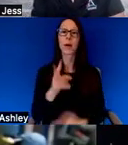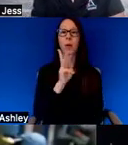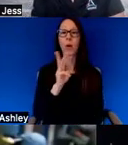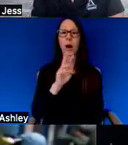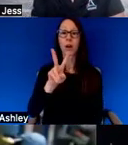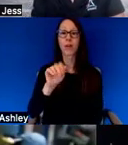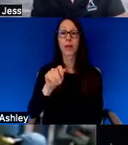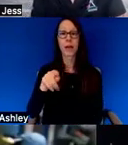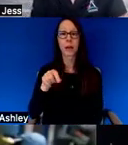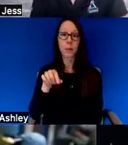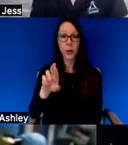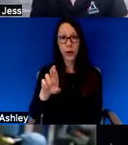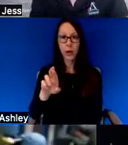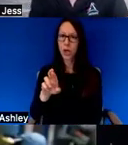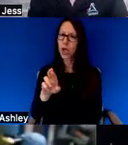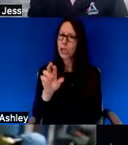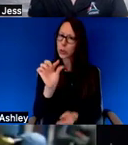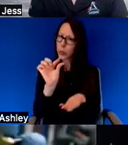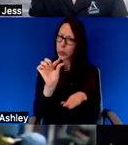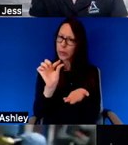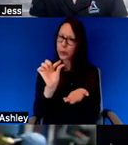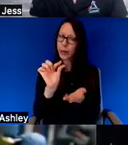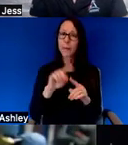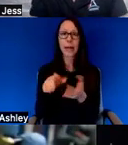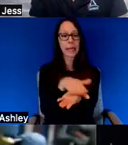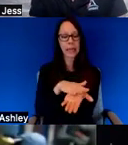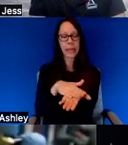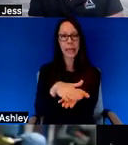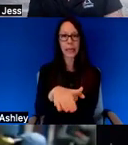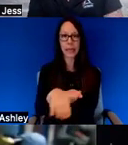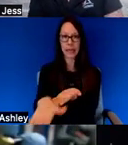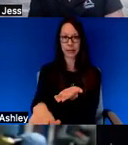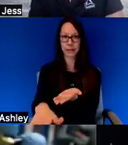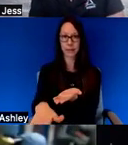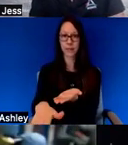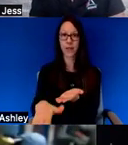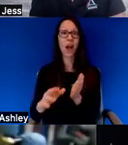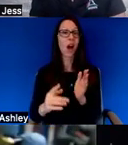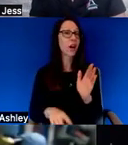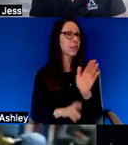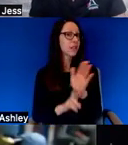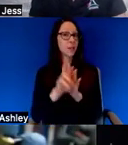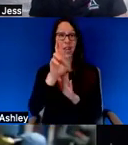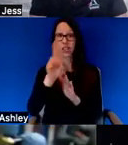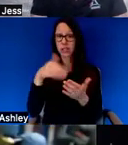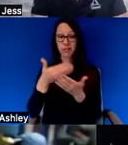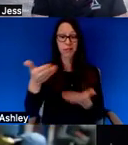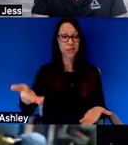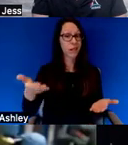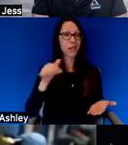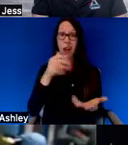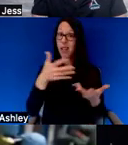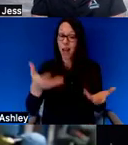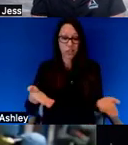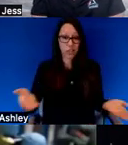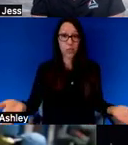water is it's completely clean and pure. Now, when you're on a spaceship, you don't get to take very many supplies with you. So astronauts can